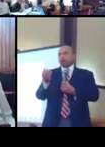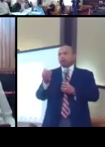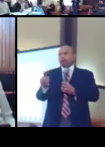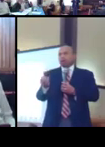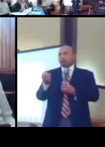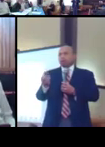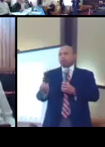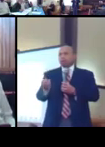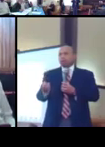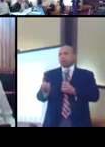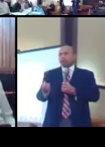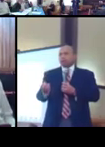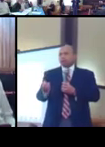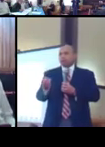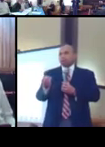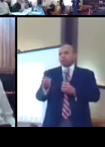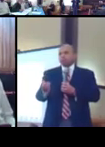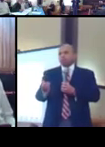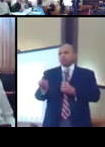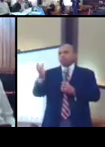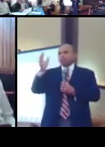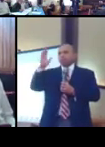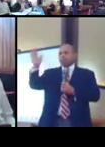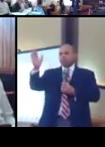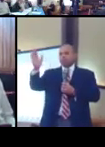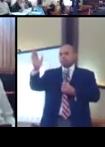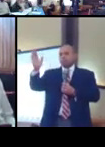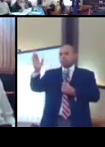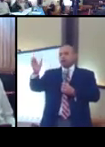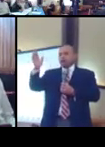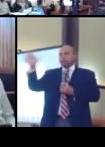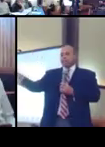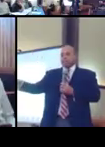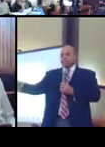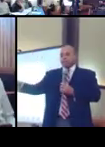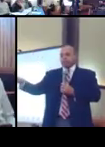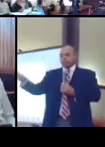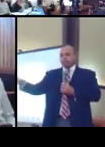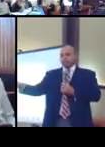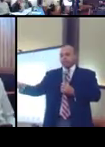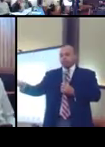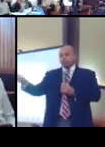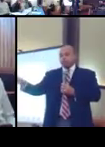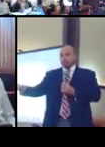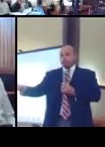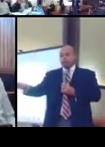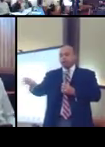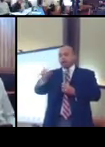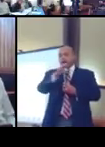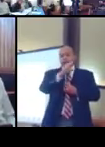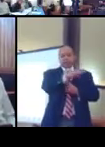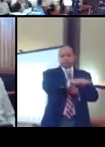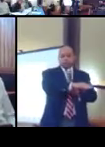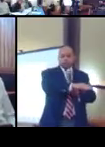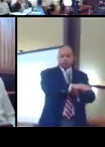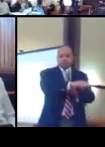of Whittier and MLK. Please look at it. There's Tina Turner mural. Best SPL is moving in, or they moved